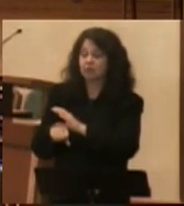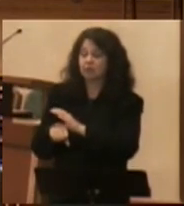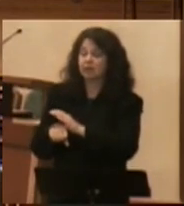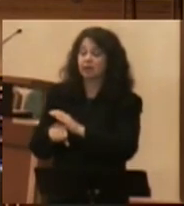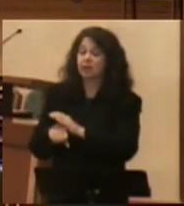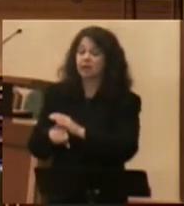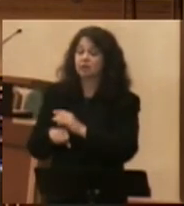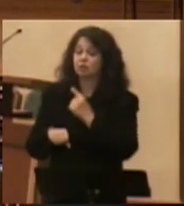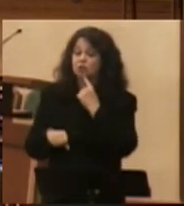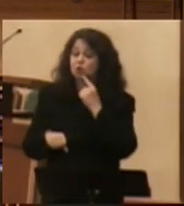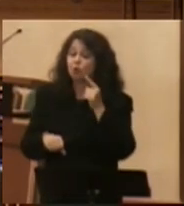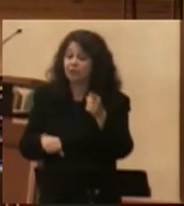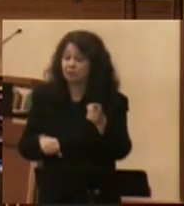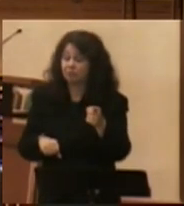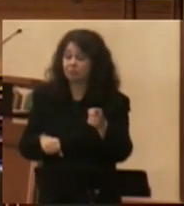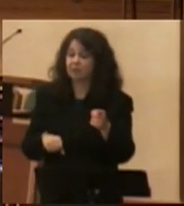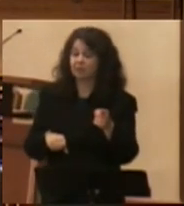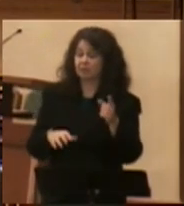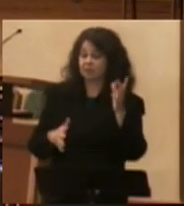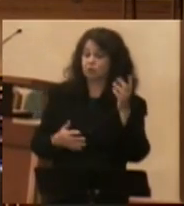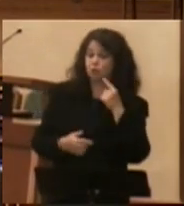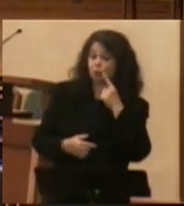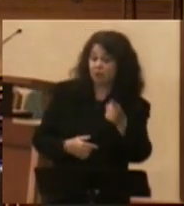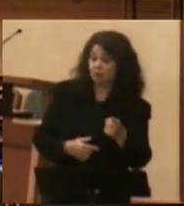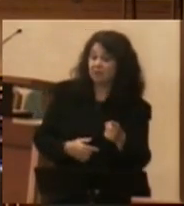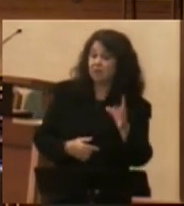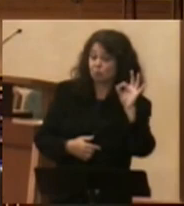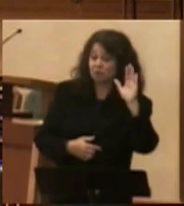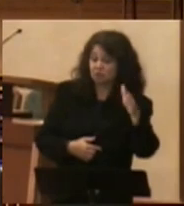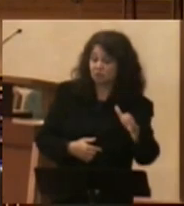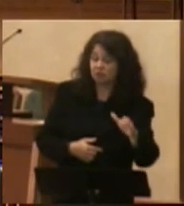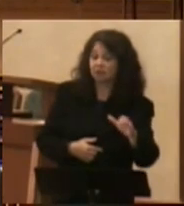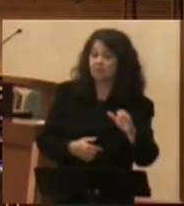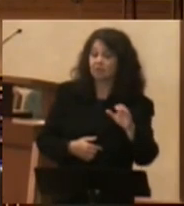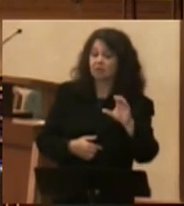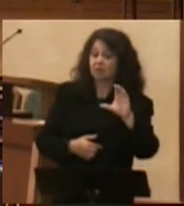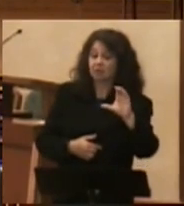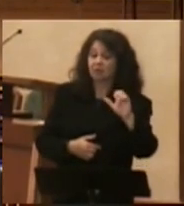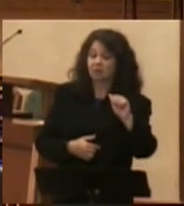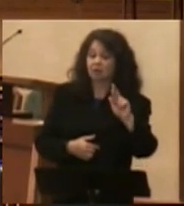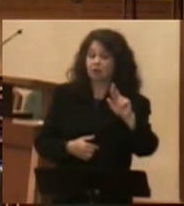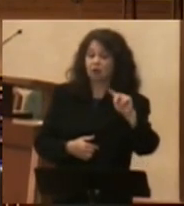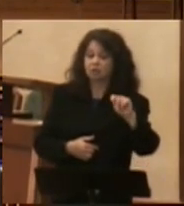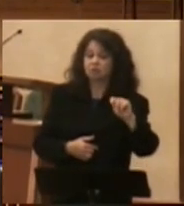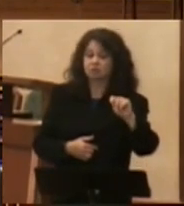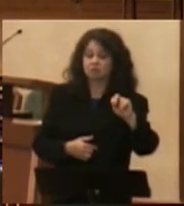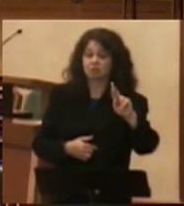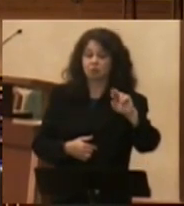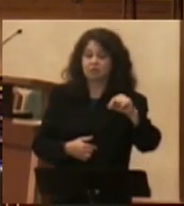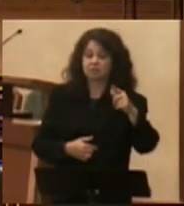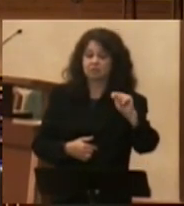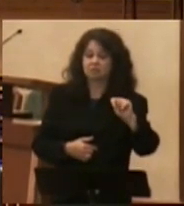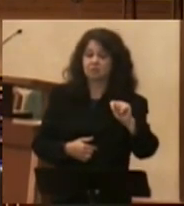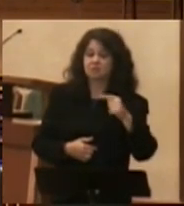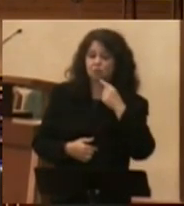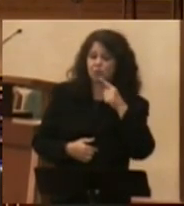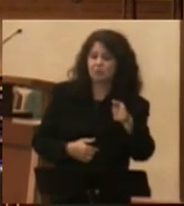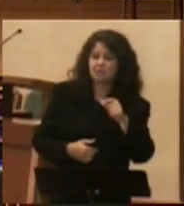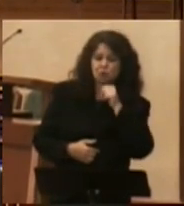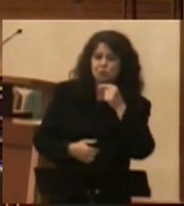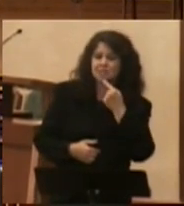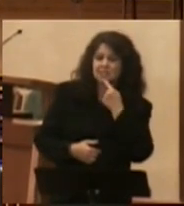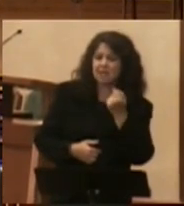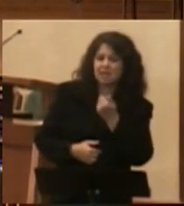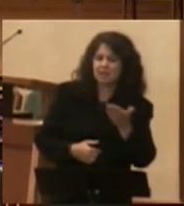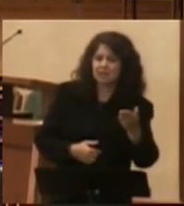preacher and just wanted to make sure that he would not say anything offensive to the president. They